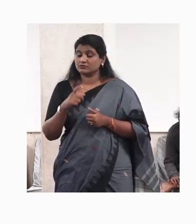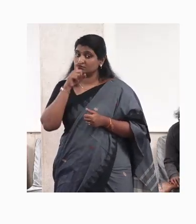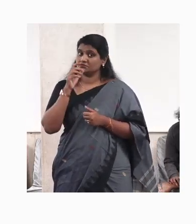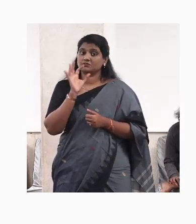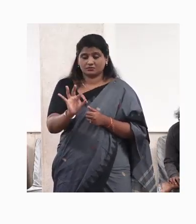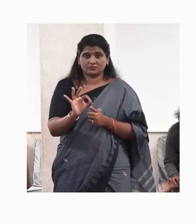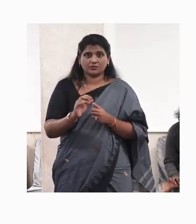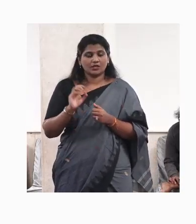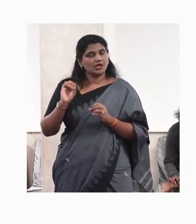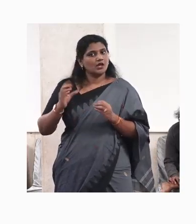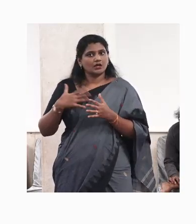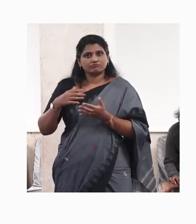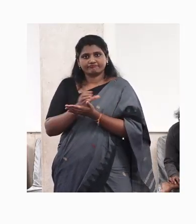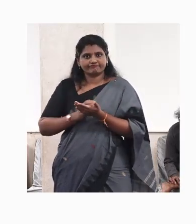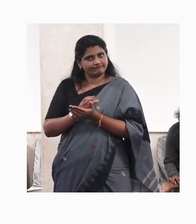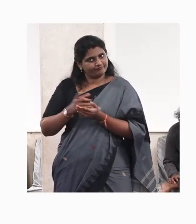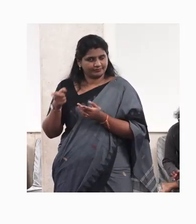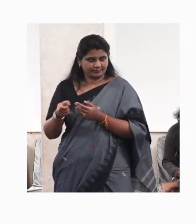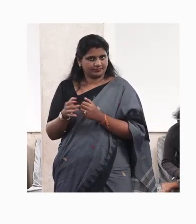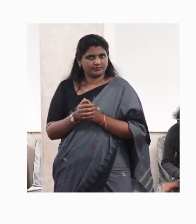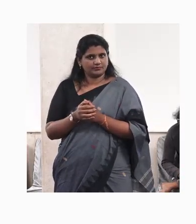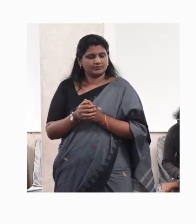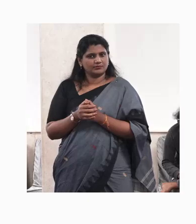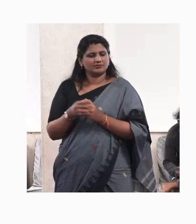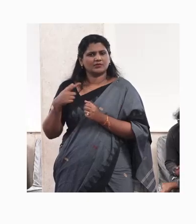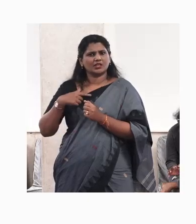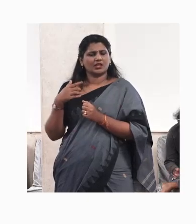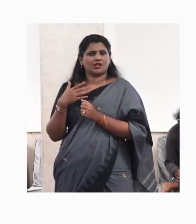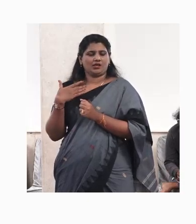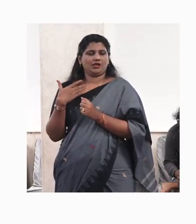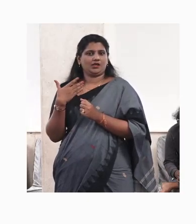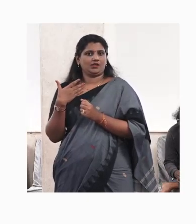at the start of the course, I was a little